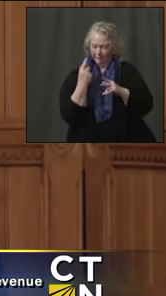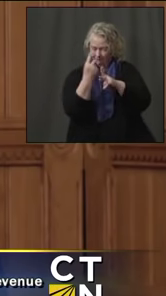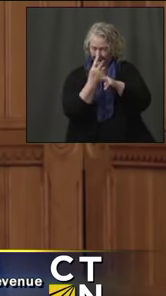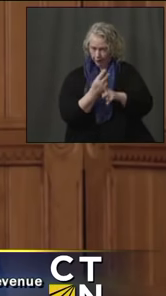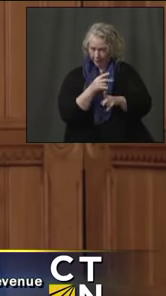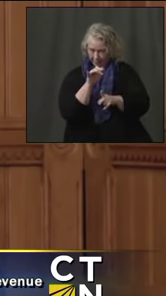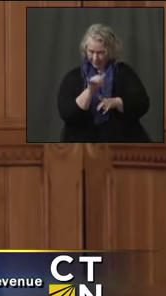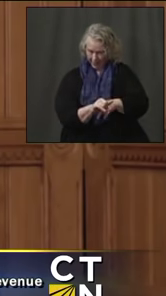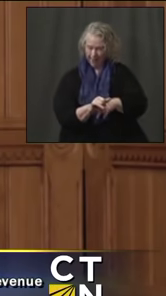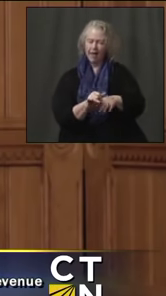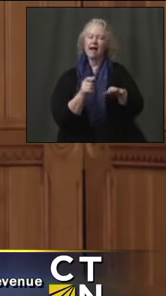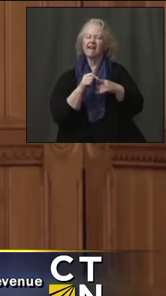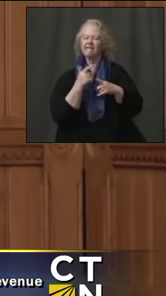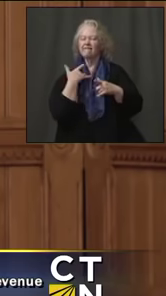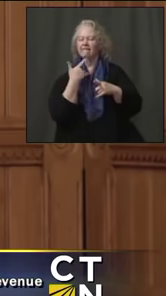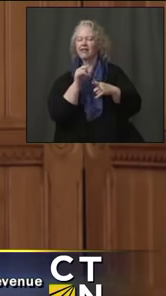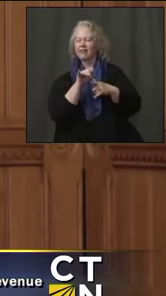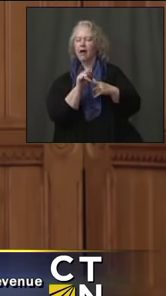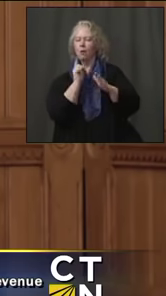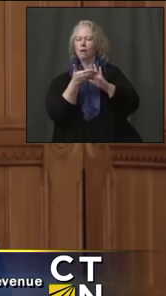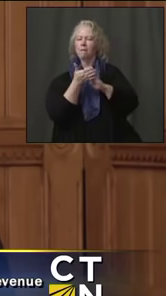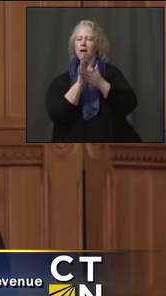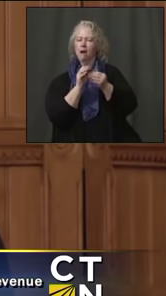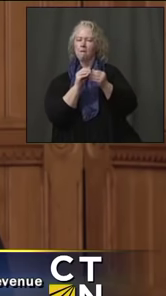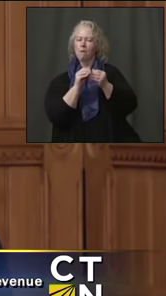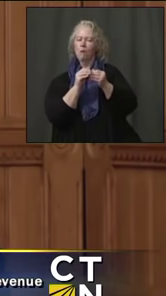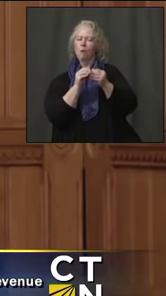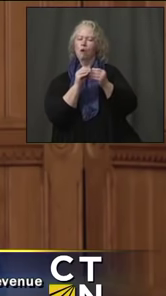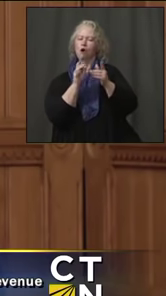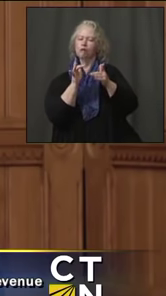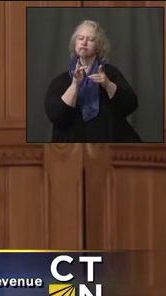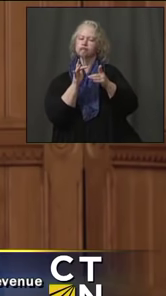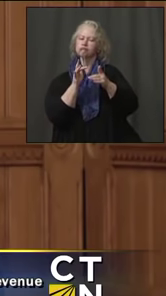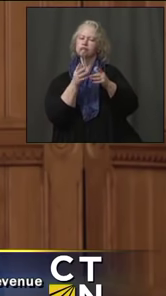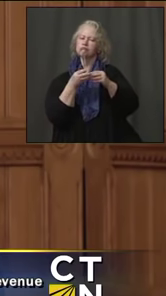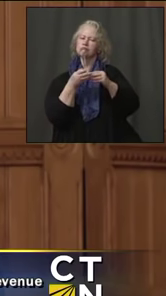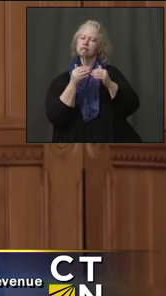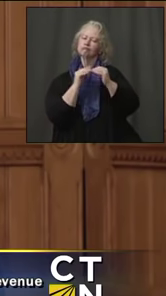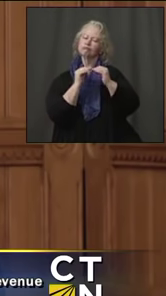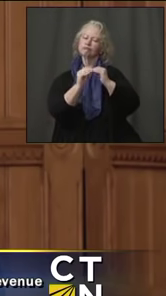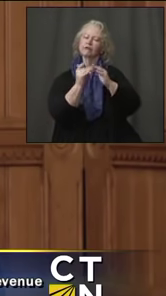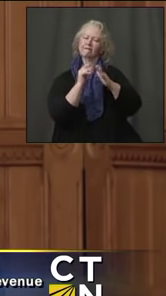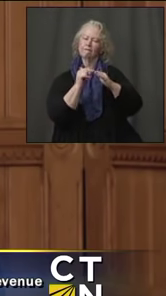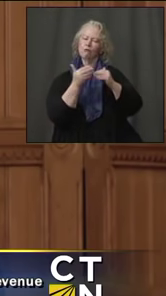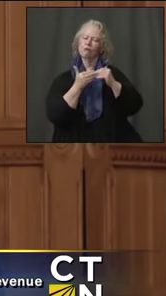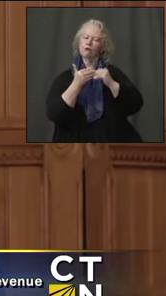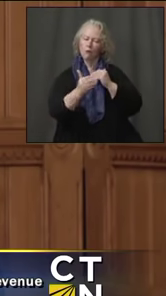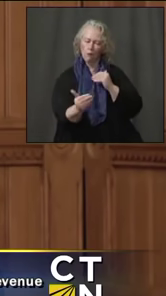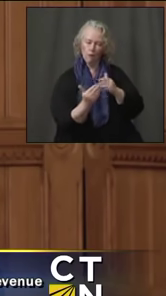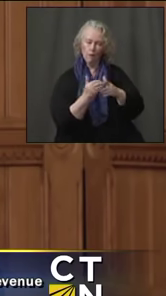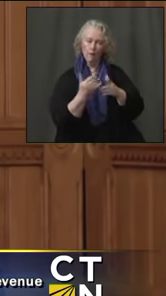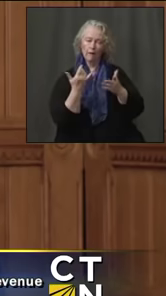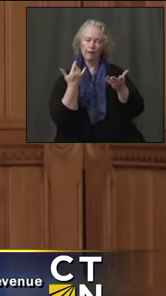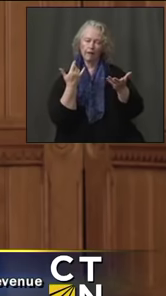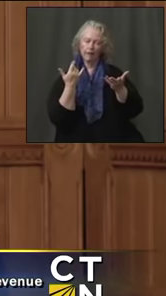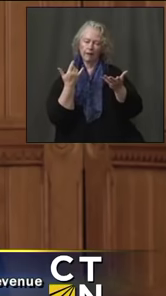should normalize in future years. If we find that is not the case, then obviously we'll be updating that in a future consensus revenue